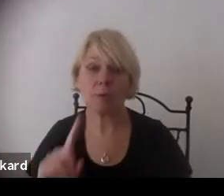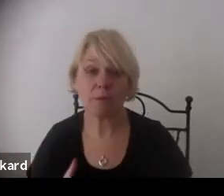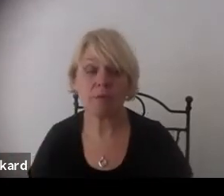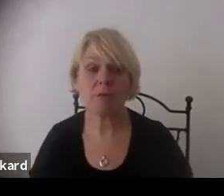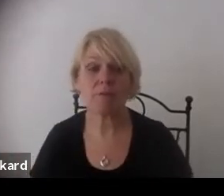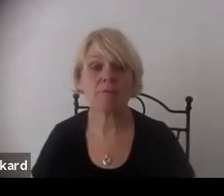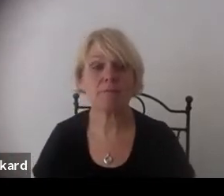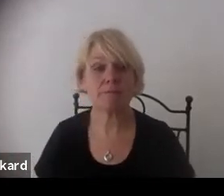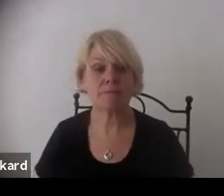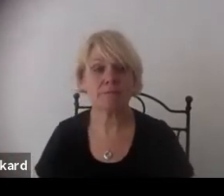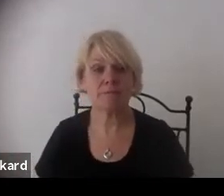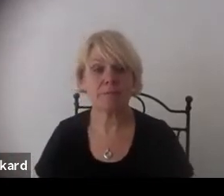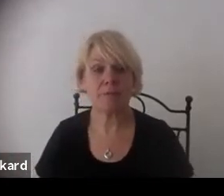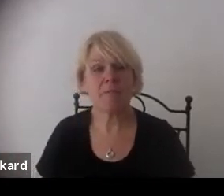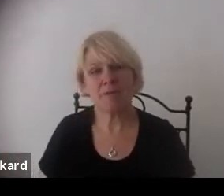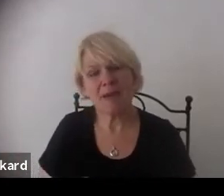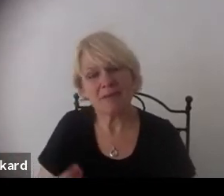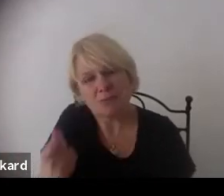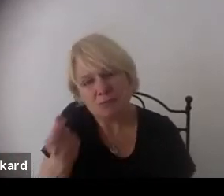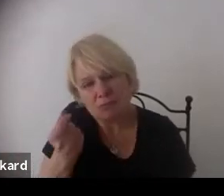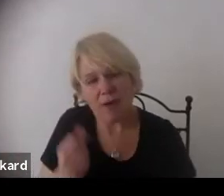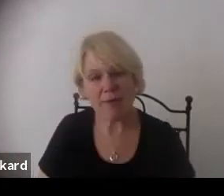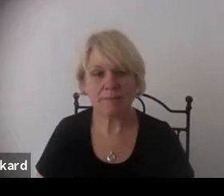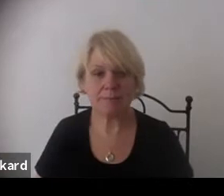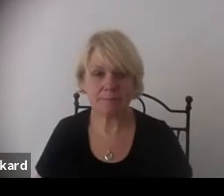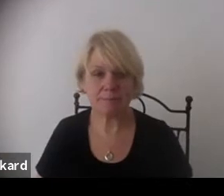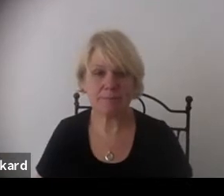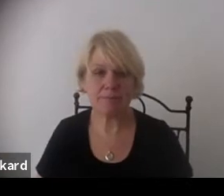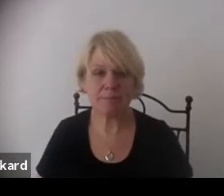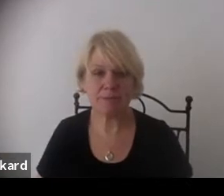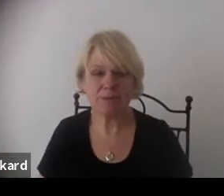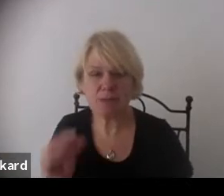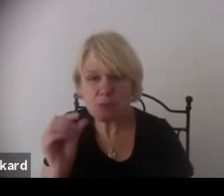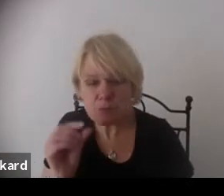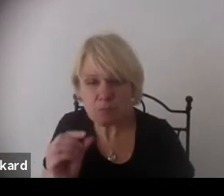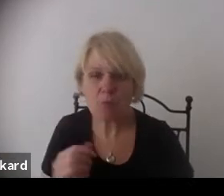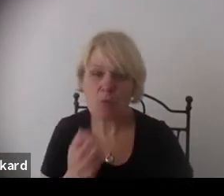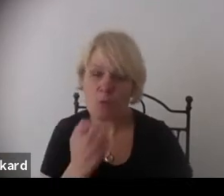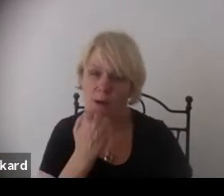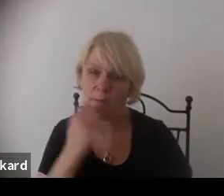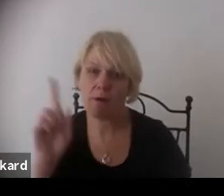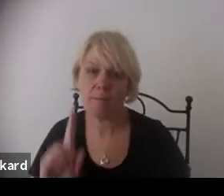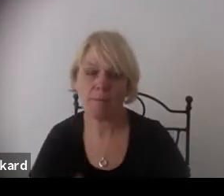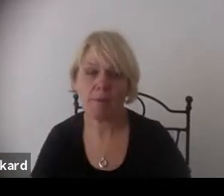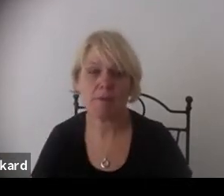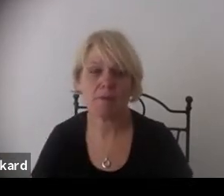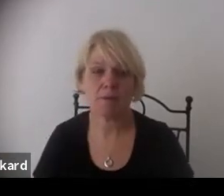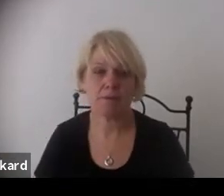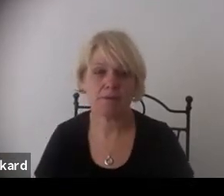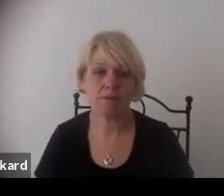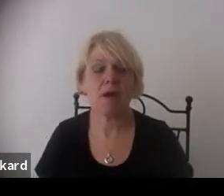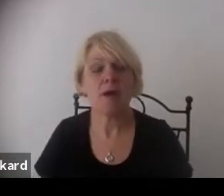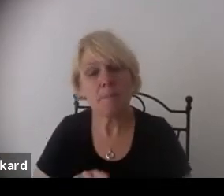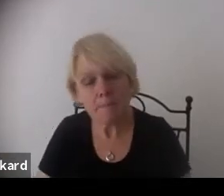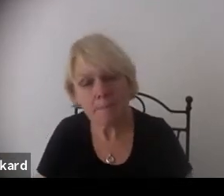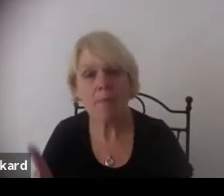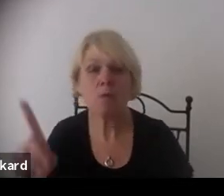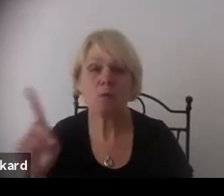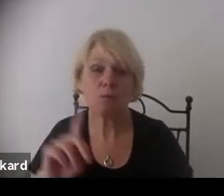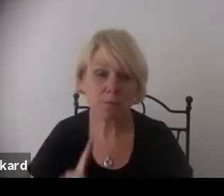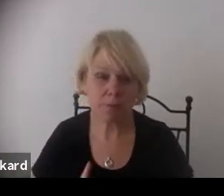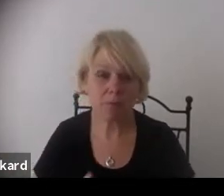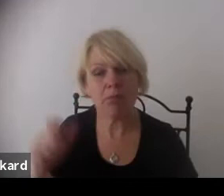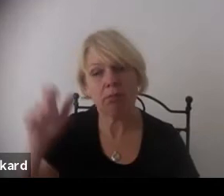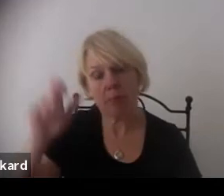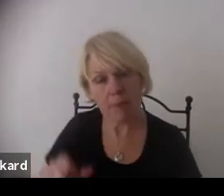relatively small, in fact, a very small proportion of our overall patients. And most of our patients are at home, and the job of our